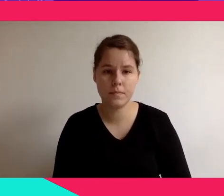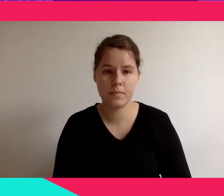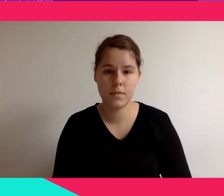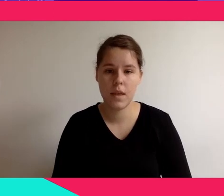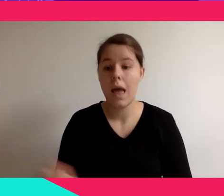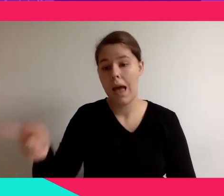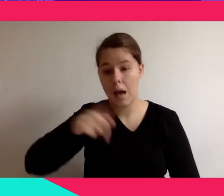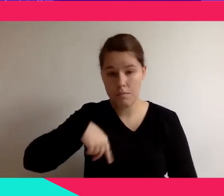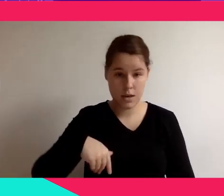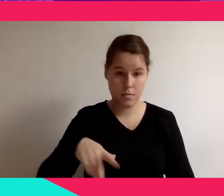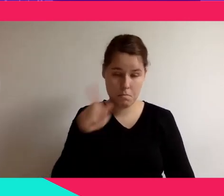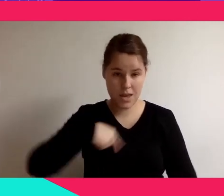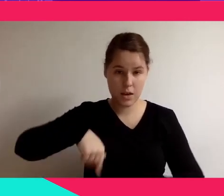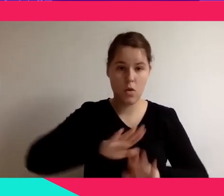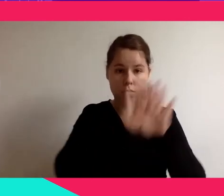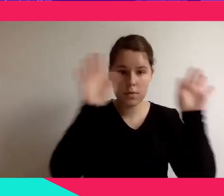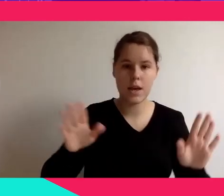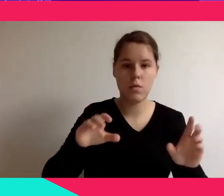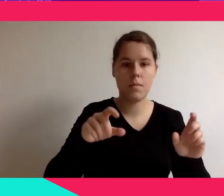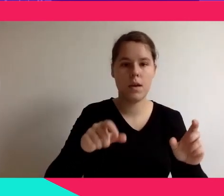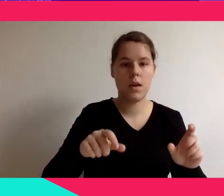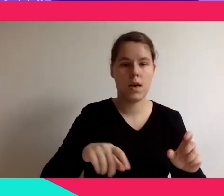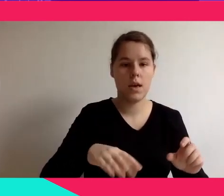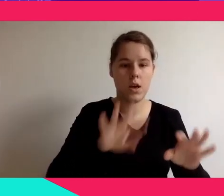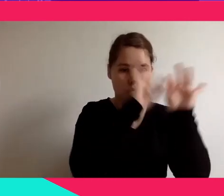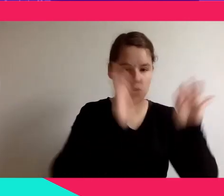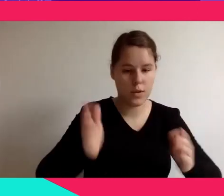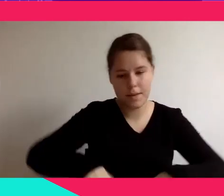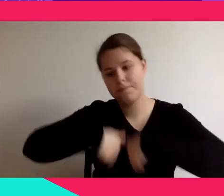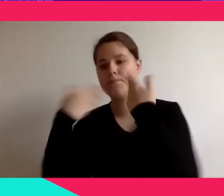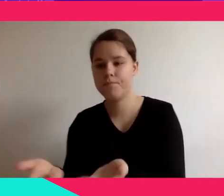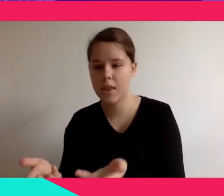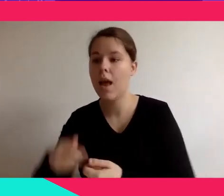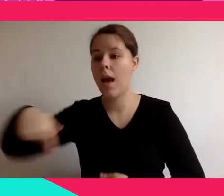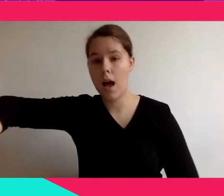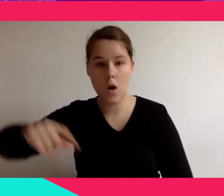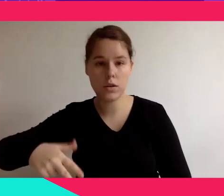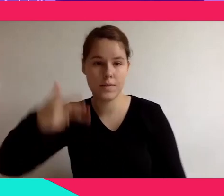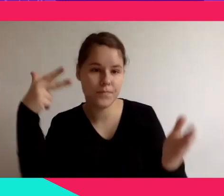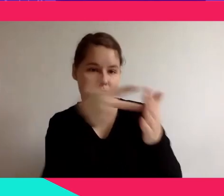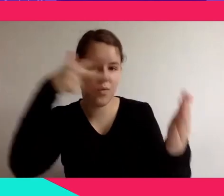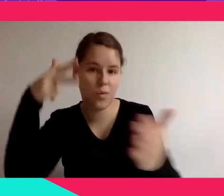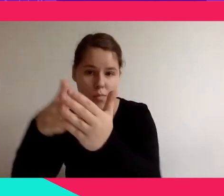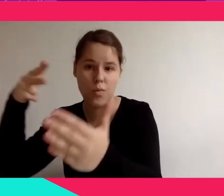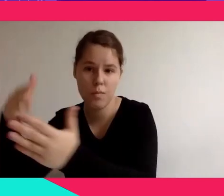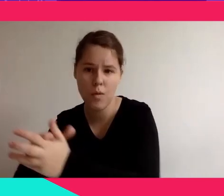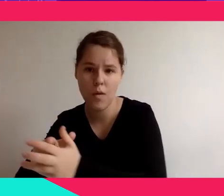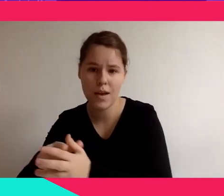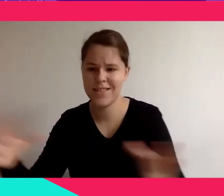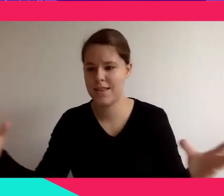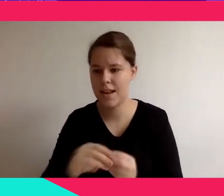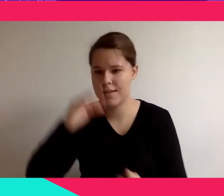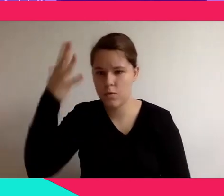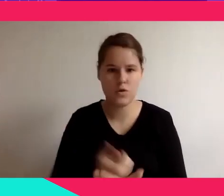is so ambitious to scan. And he helps us achieve something that we don't have resources and knowledge to do